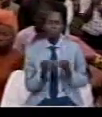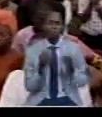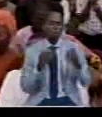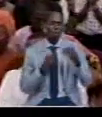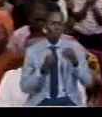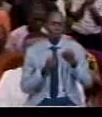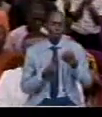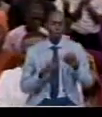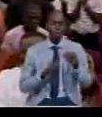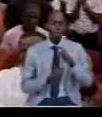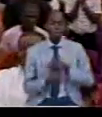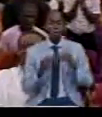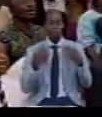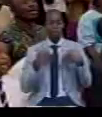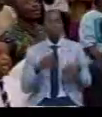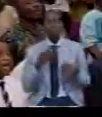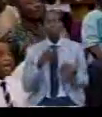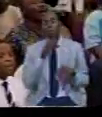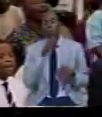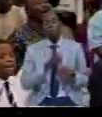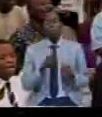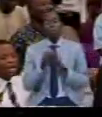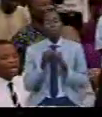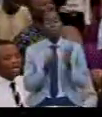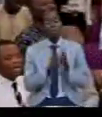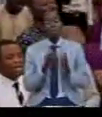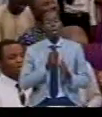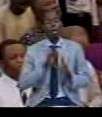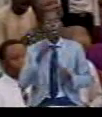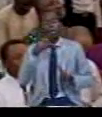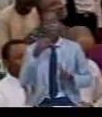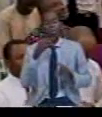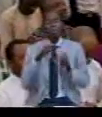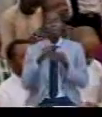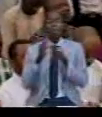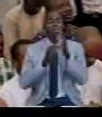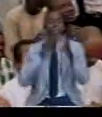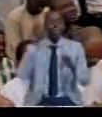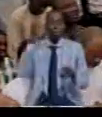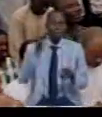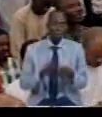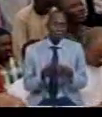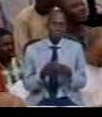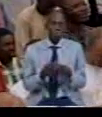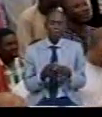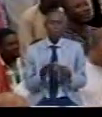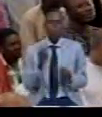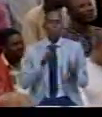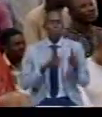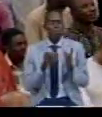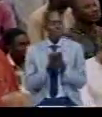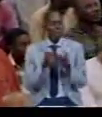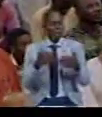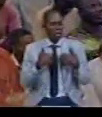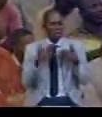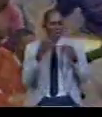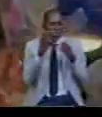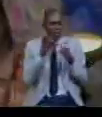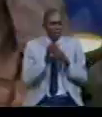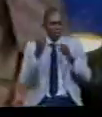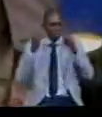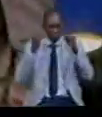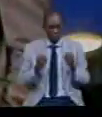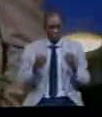in Jesus' name we pray. The people that have received the power, that receive the